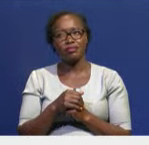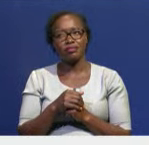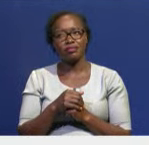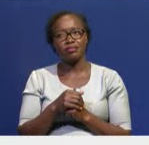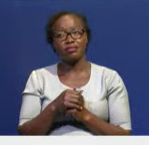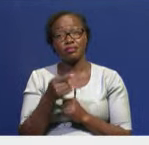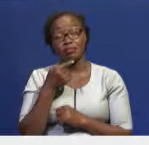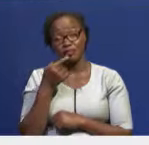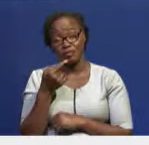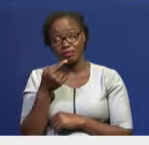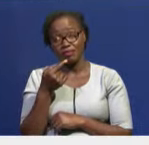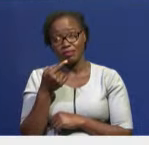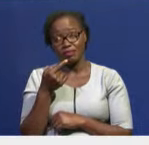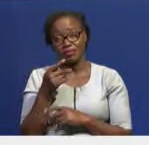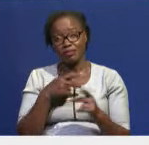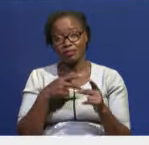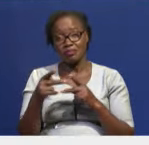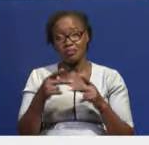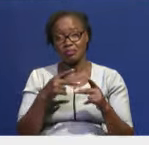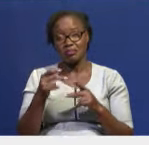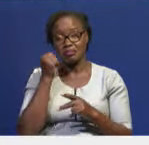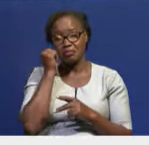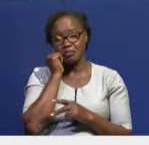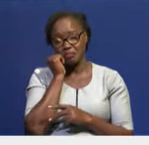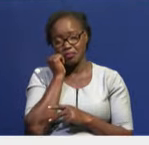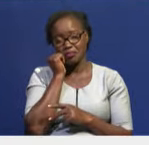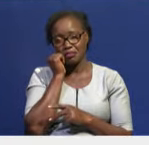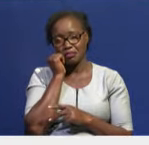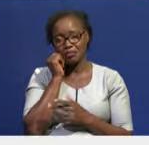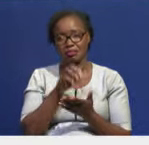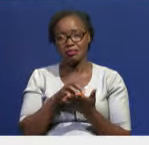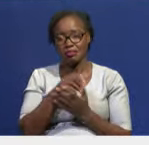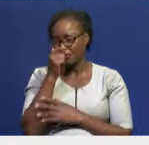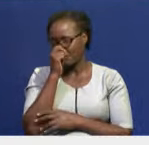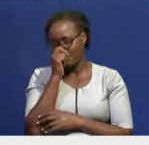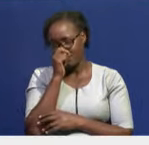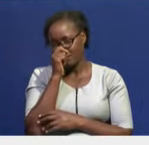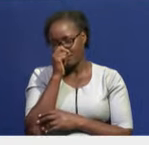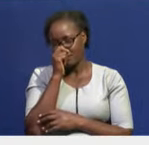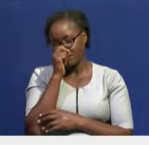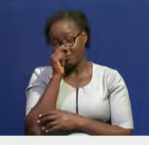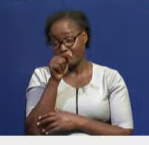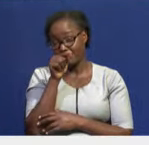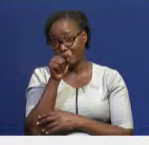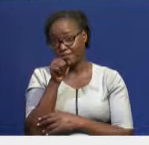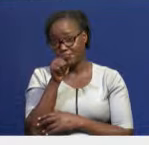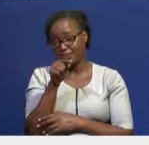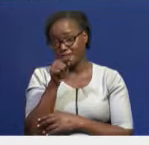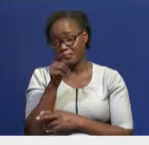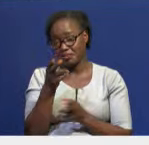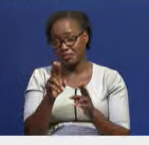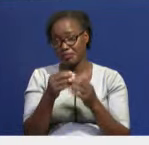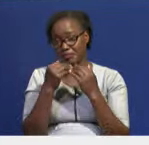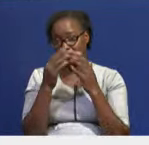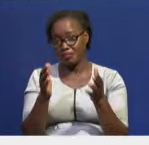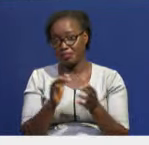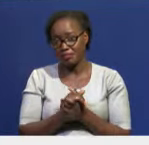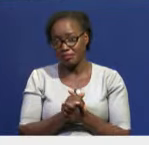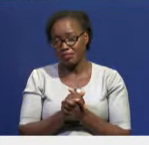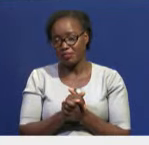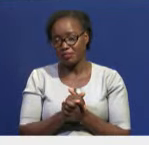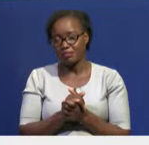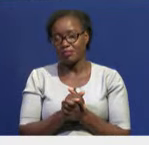I have said it is a very unfortunate situation. I wish that would not have happened.